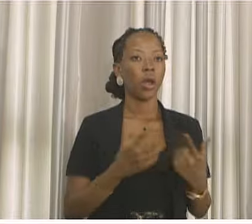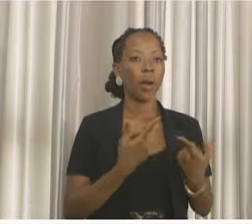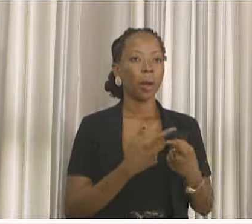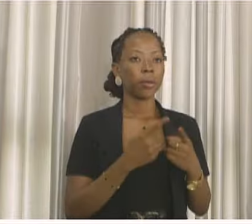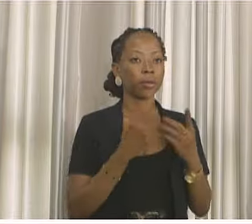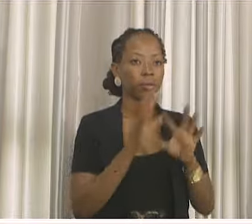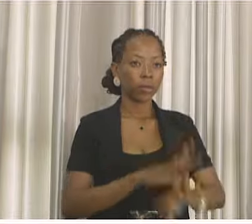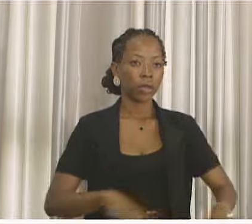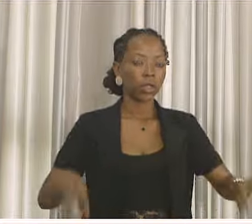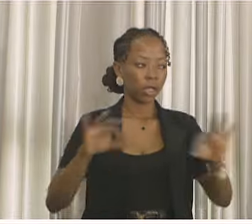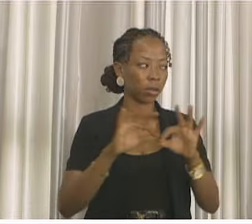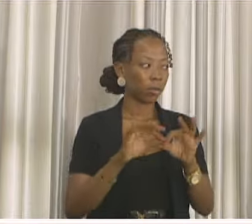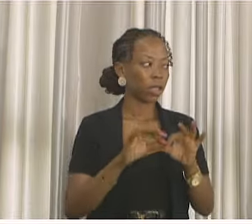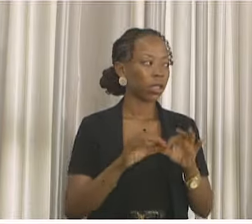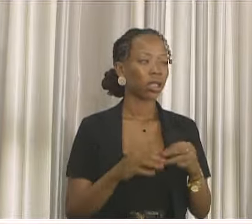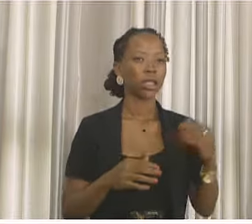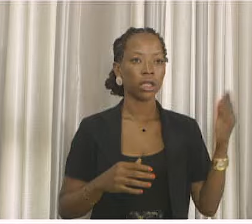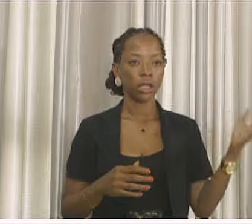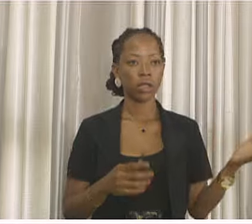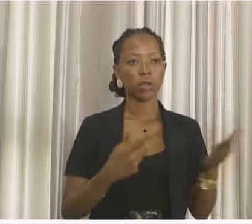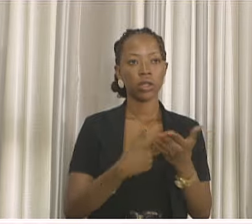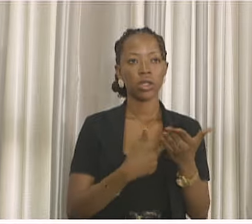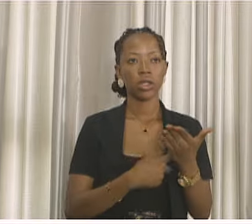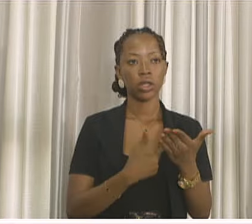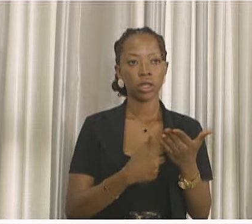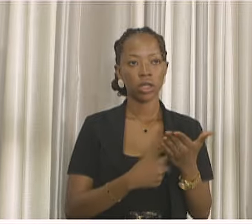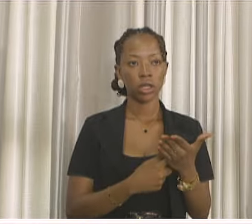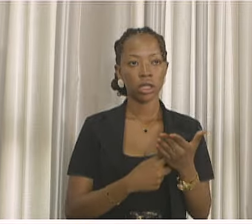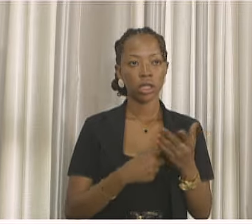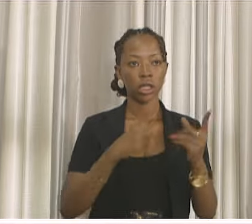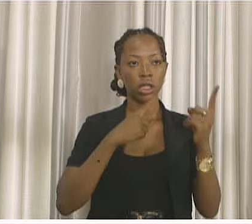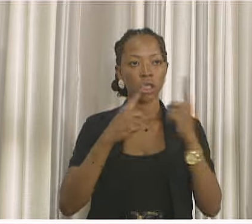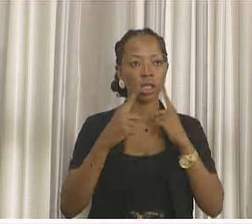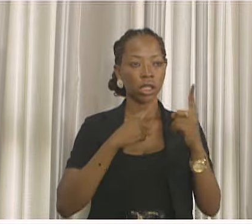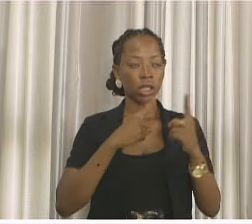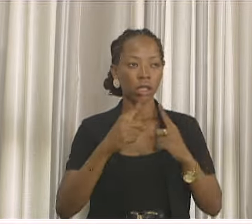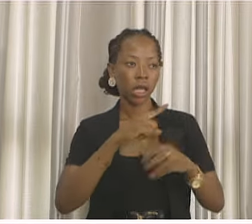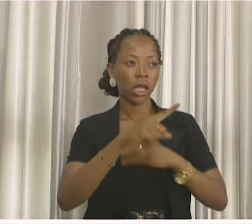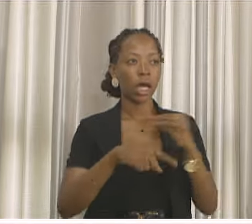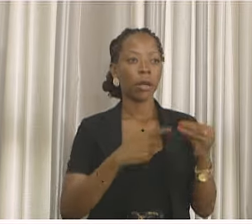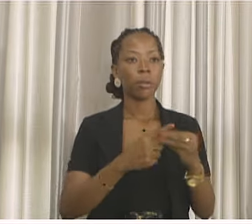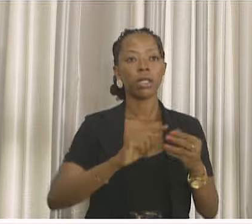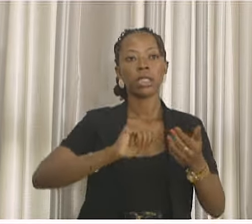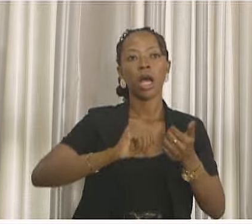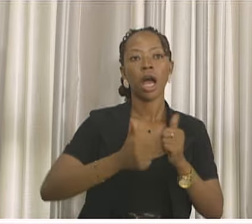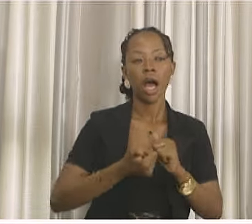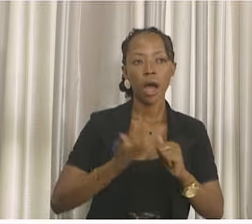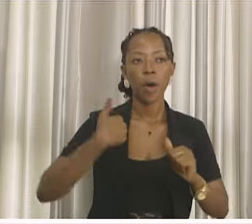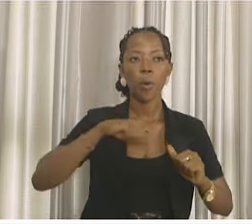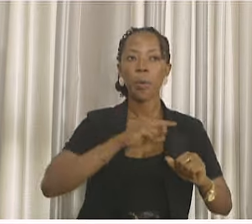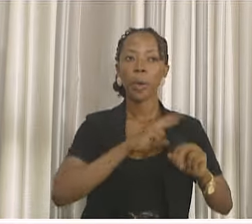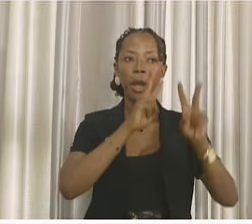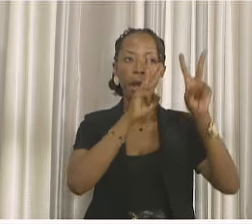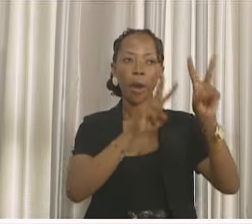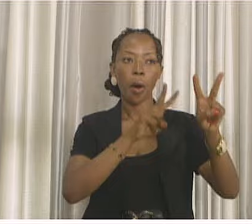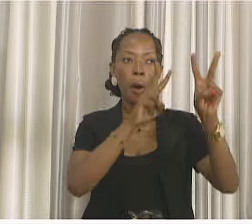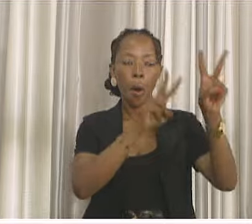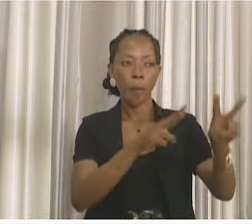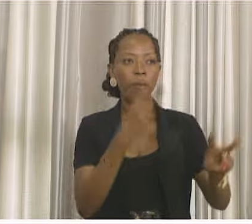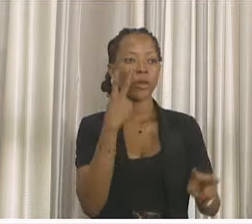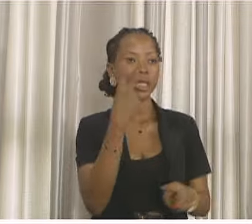Outside the country they go, what in our priorities, how we don't set them priorities in the way that the process we don't